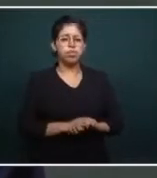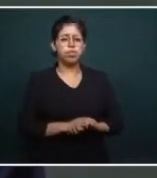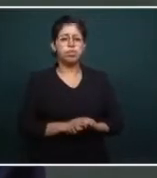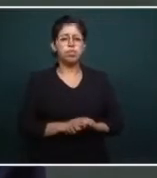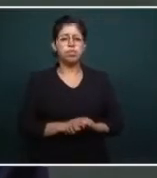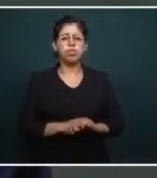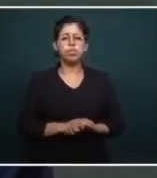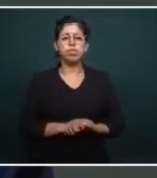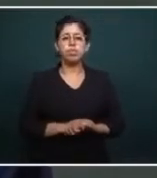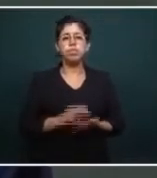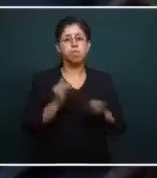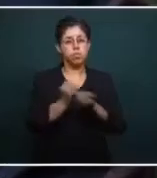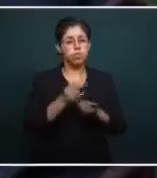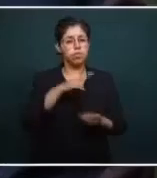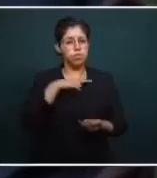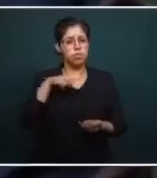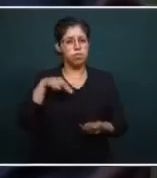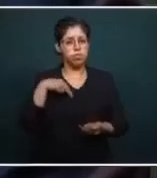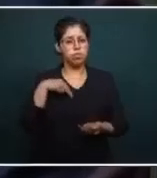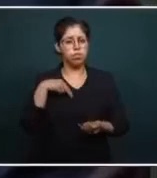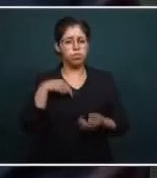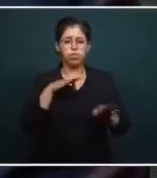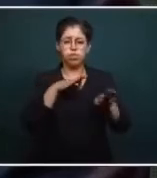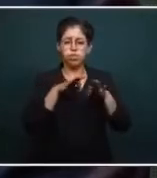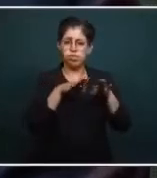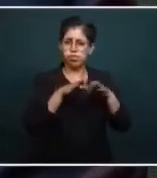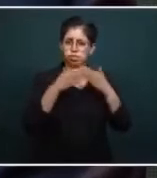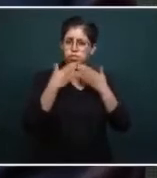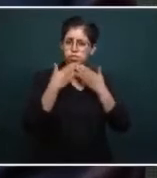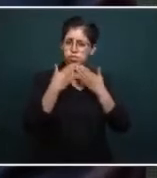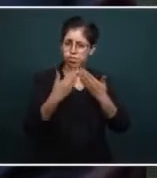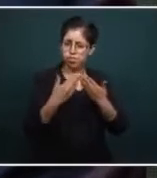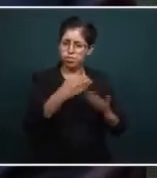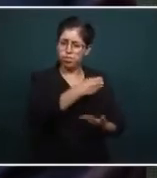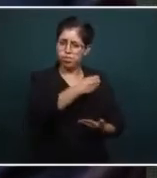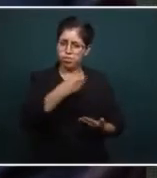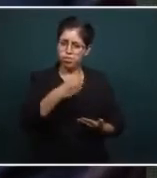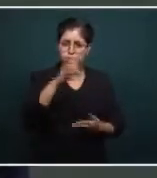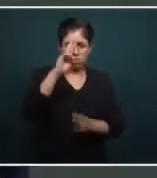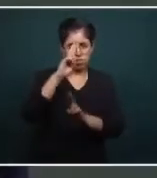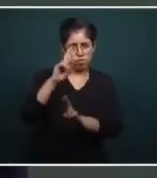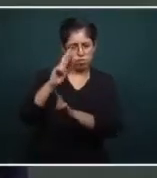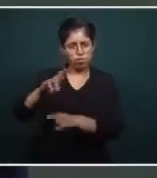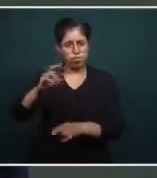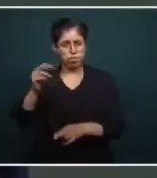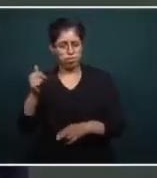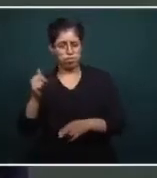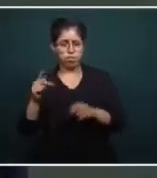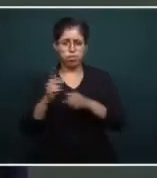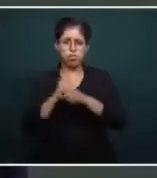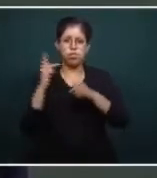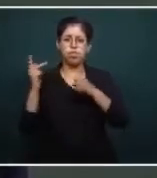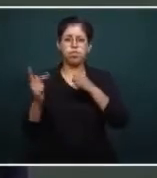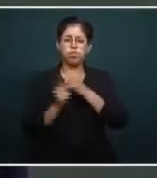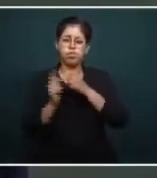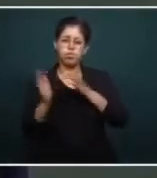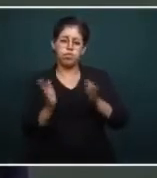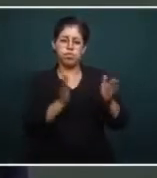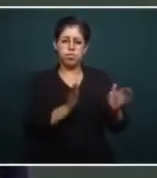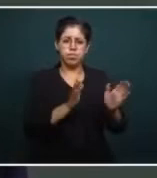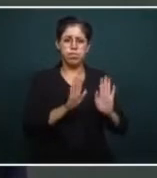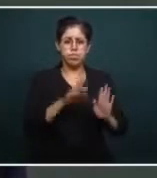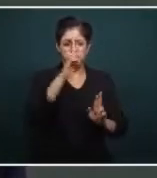nosotros this way podamos mantener we can always maintain nuestra soberanía, our own sovereignty, nuestra our independencia.